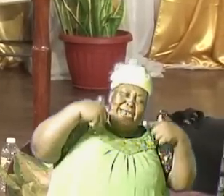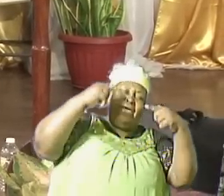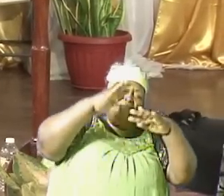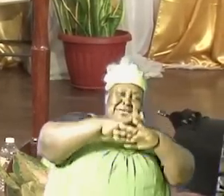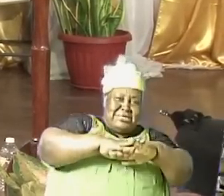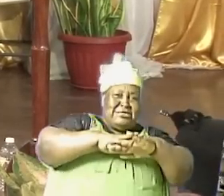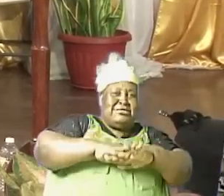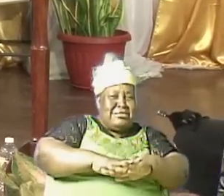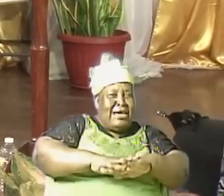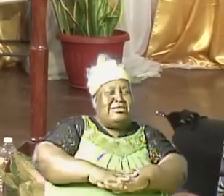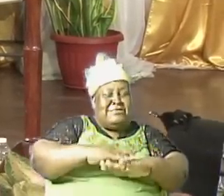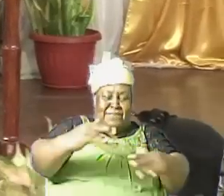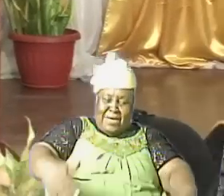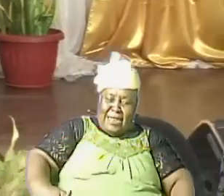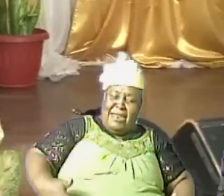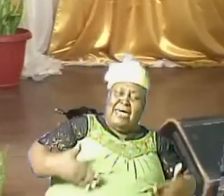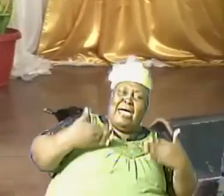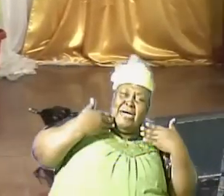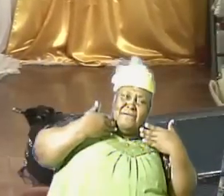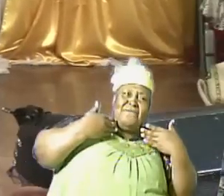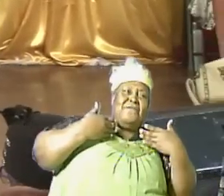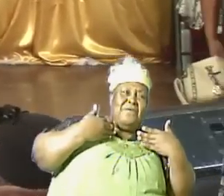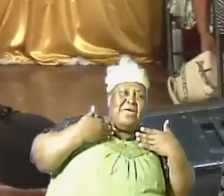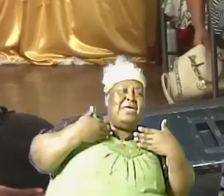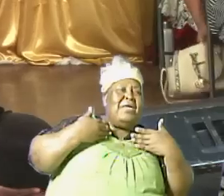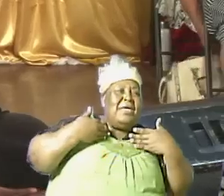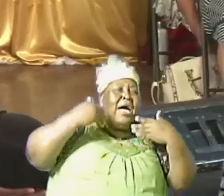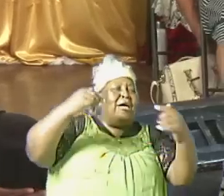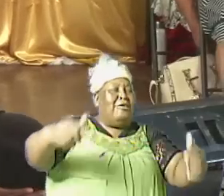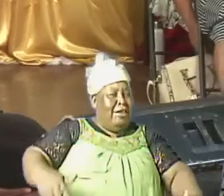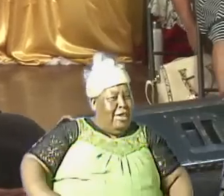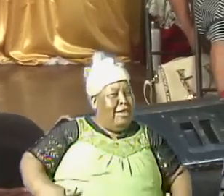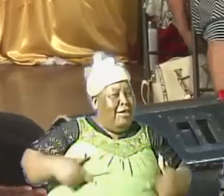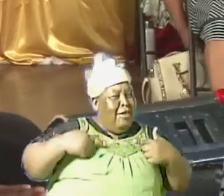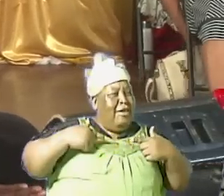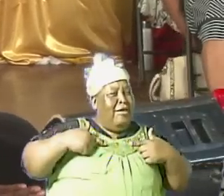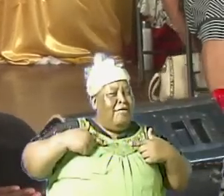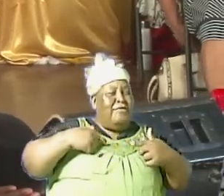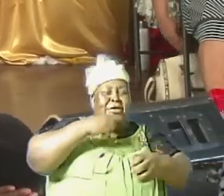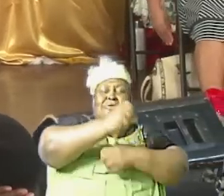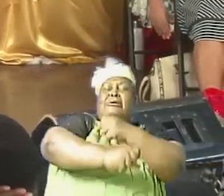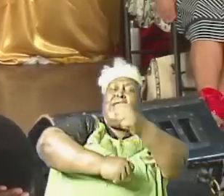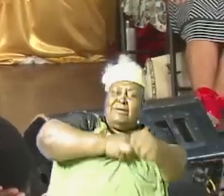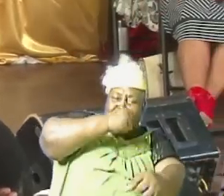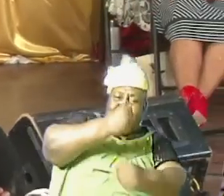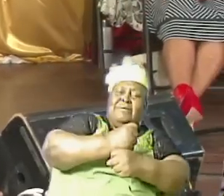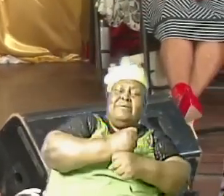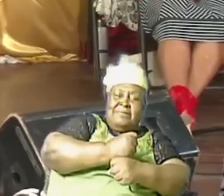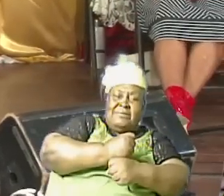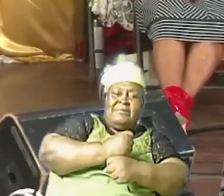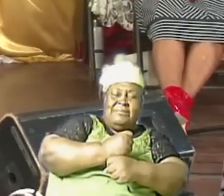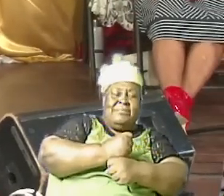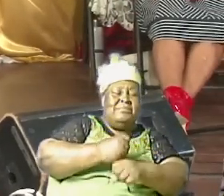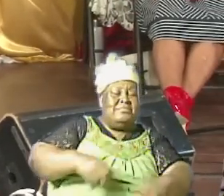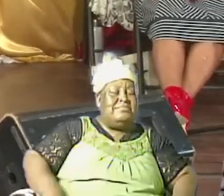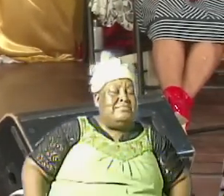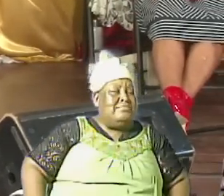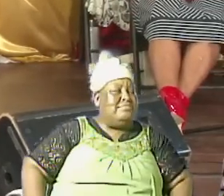a satisfied life, and we're going to walk in confidence.